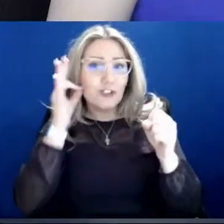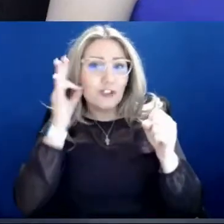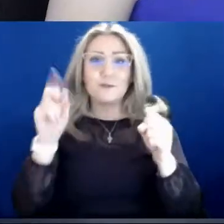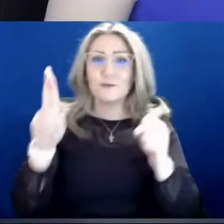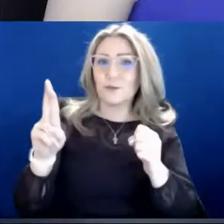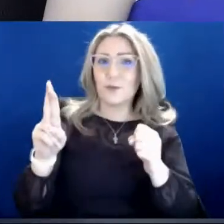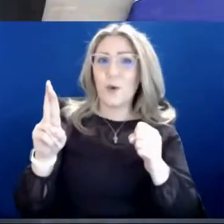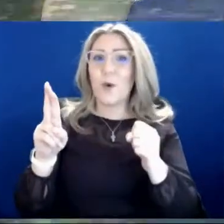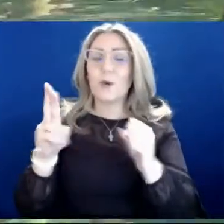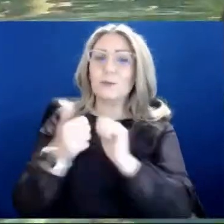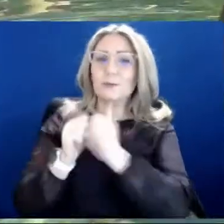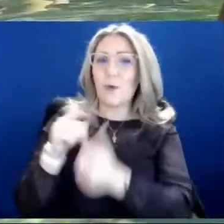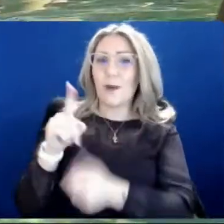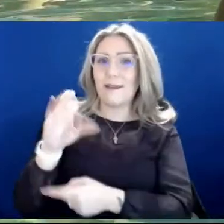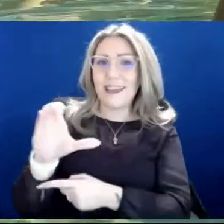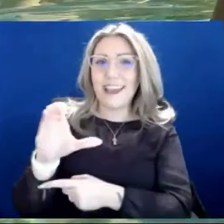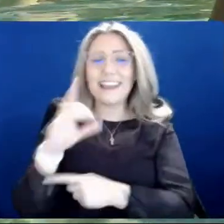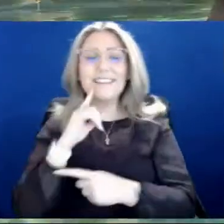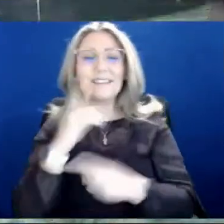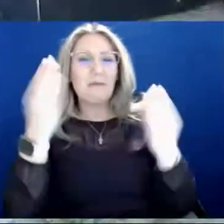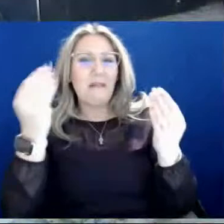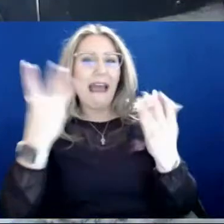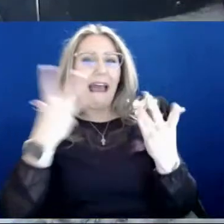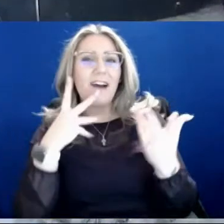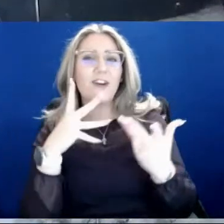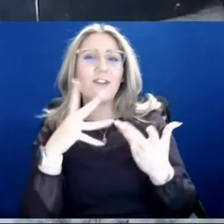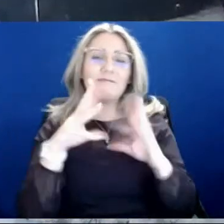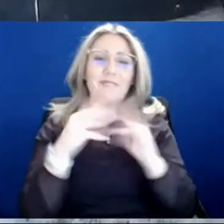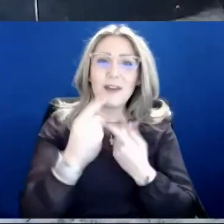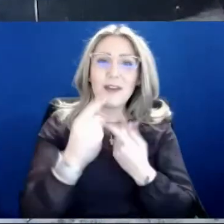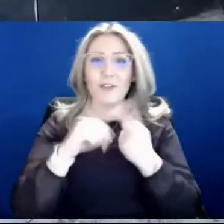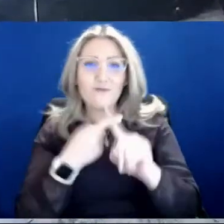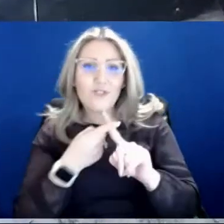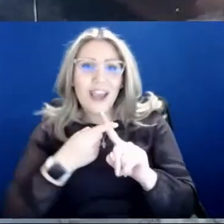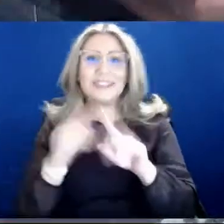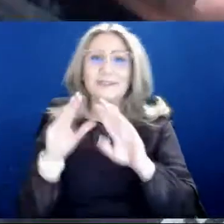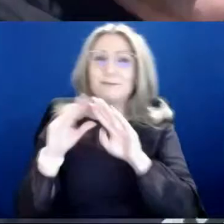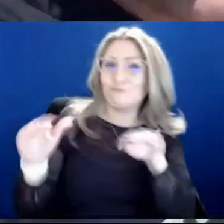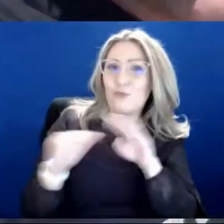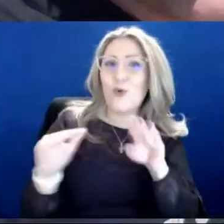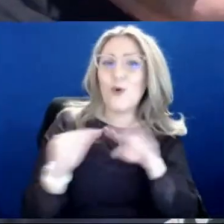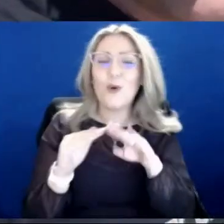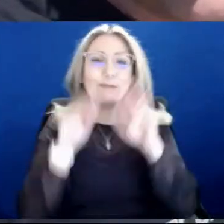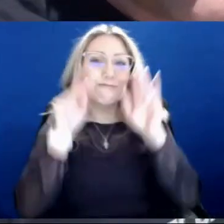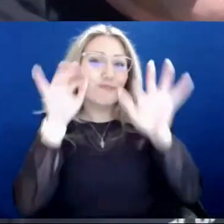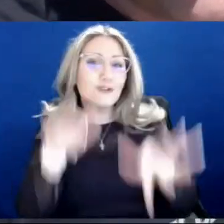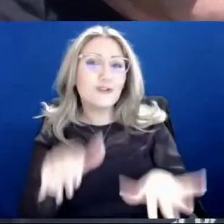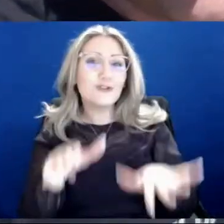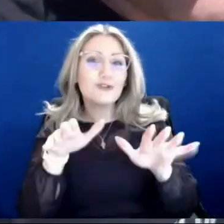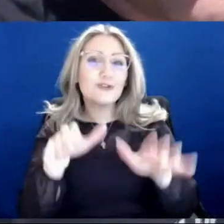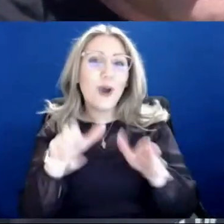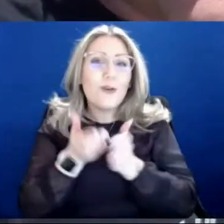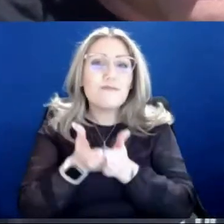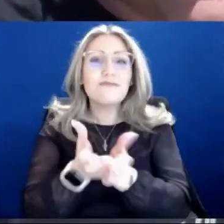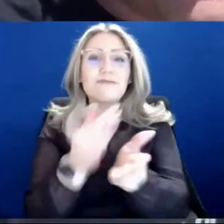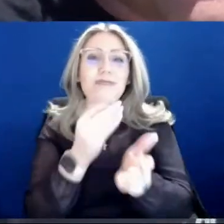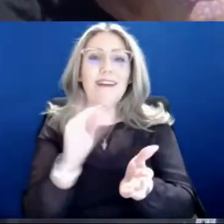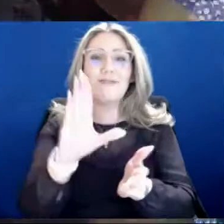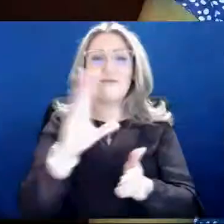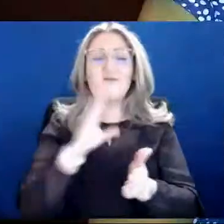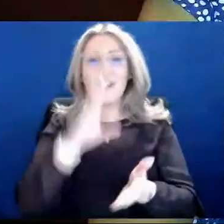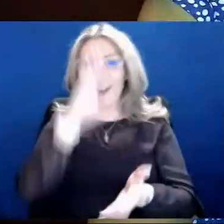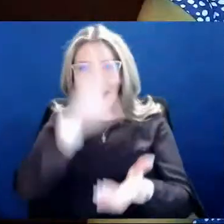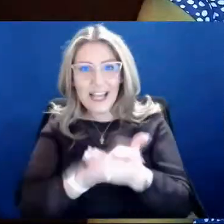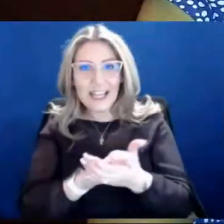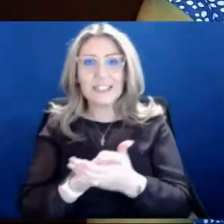with her beloved family and friends, or vacationing poolside or snowside with her 2 kiddos and husband Brian, Becky was living it up as